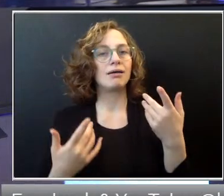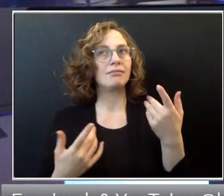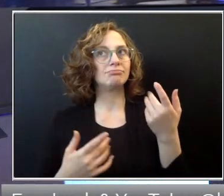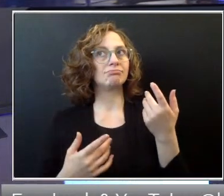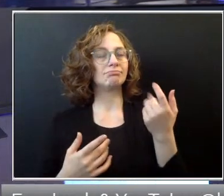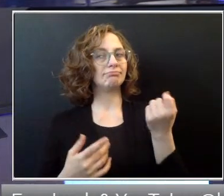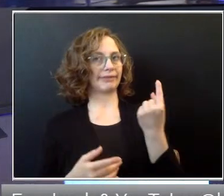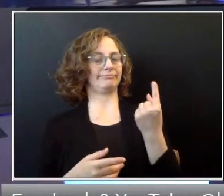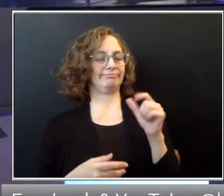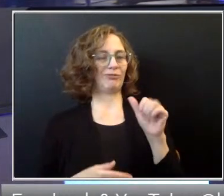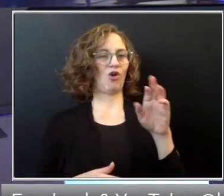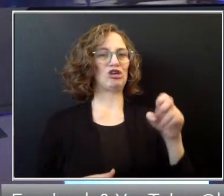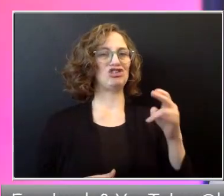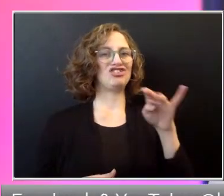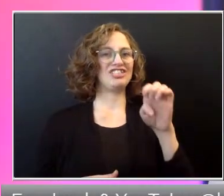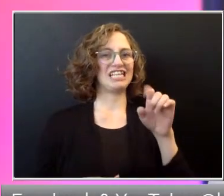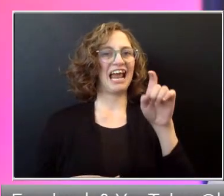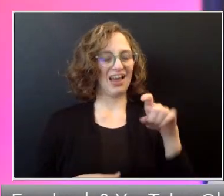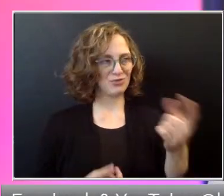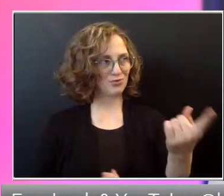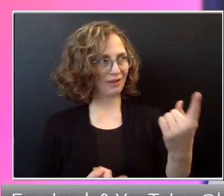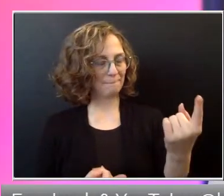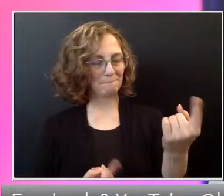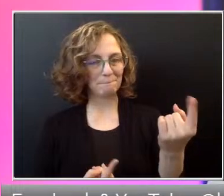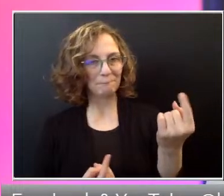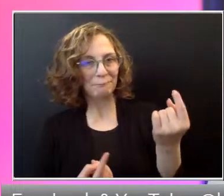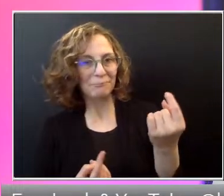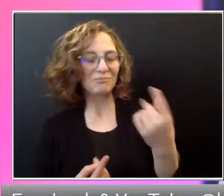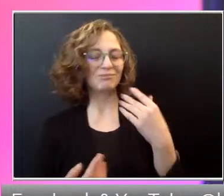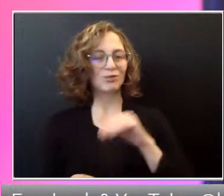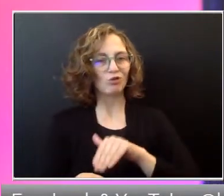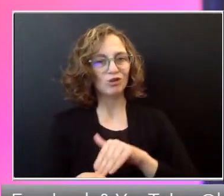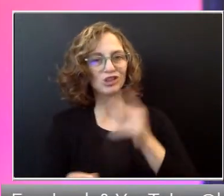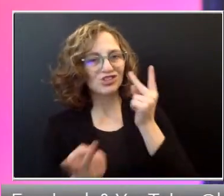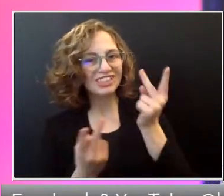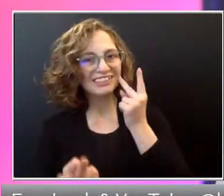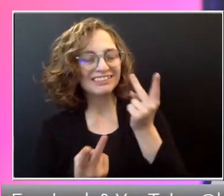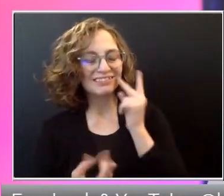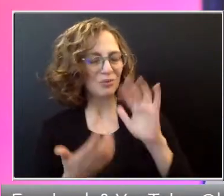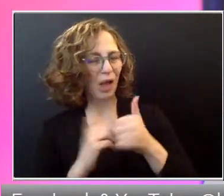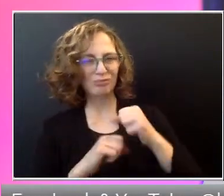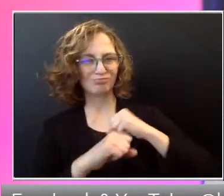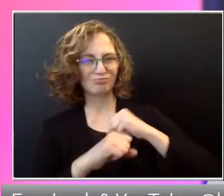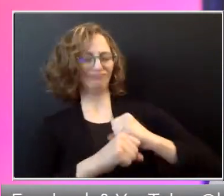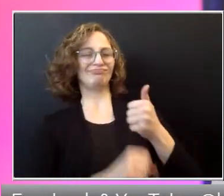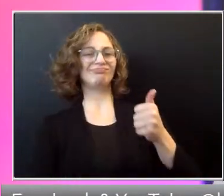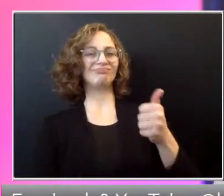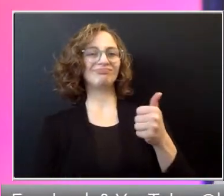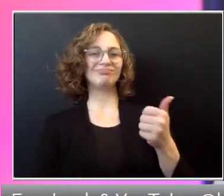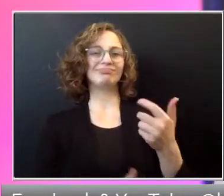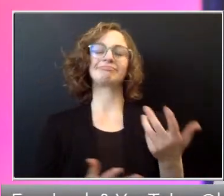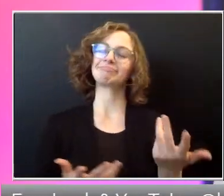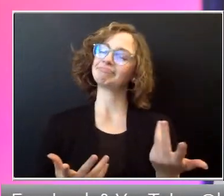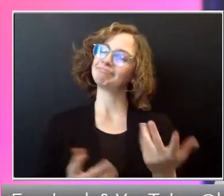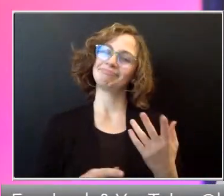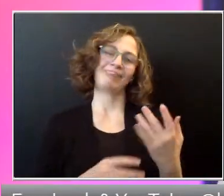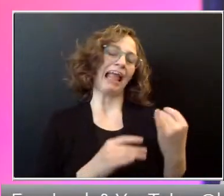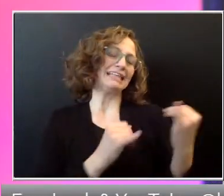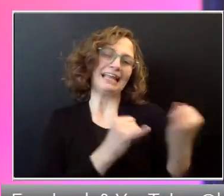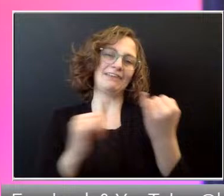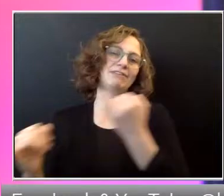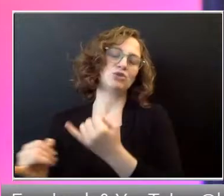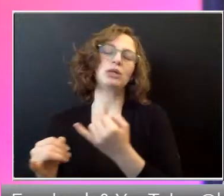she protect herself? Well, it's individual to everybody. You know, Archie has a big family, but I think her family's been